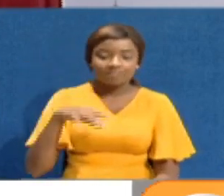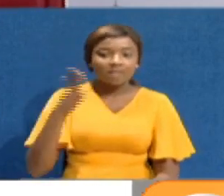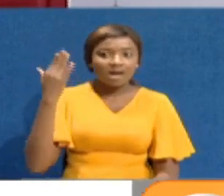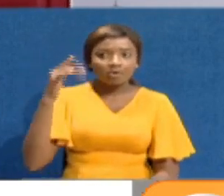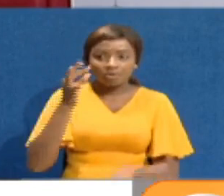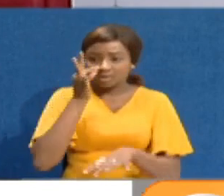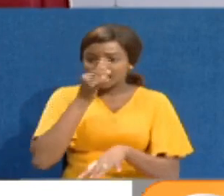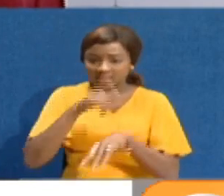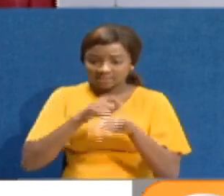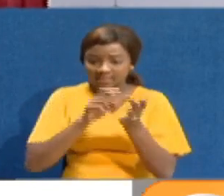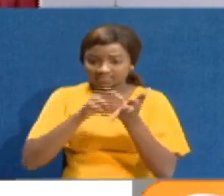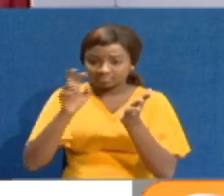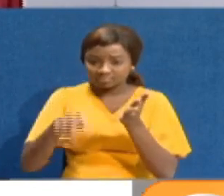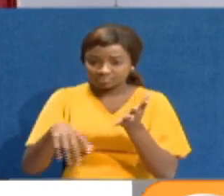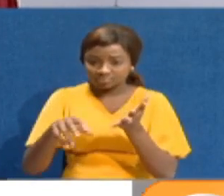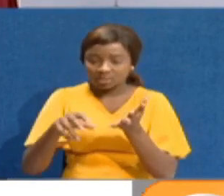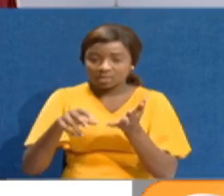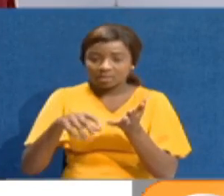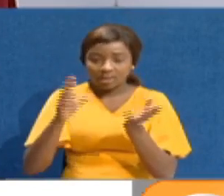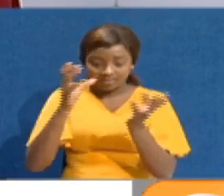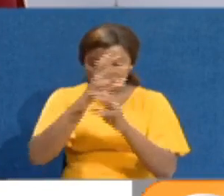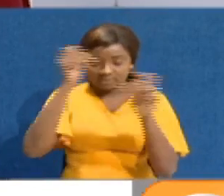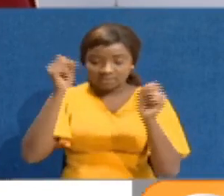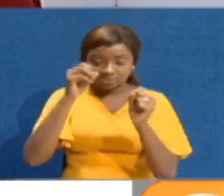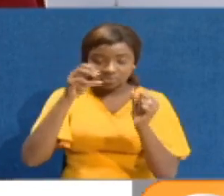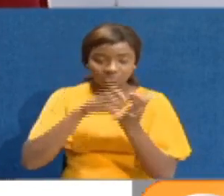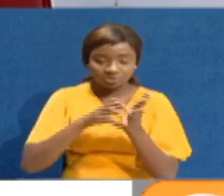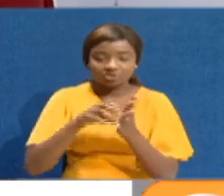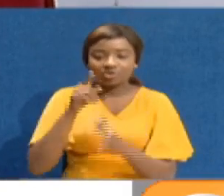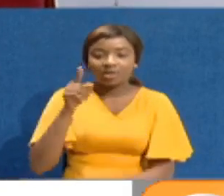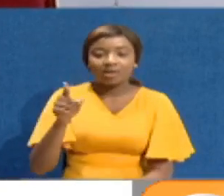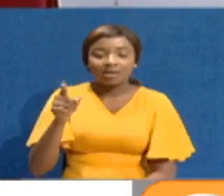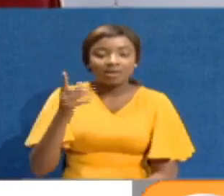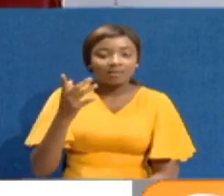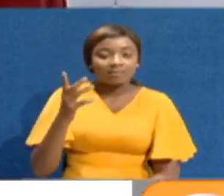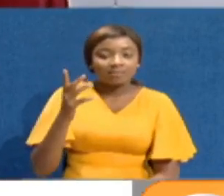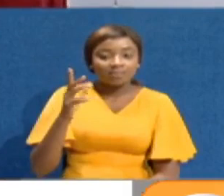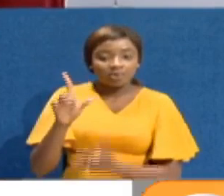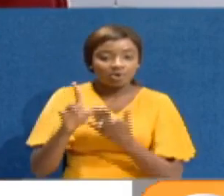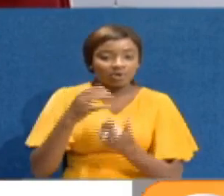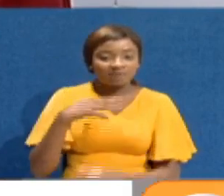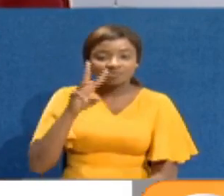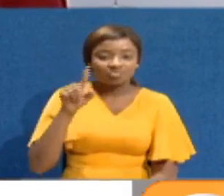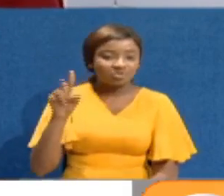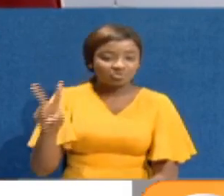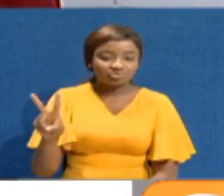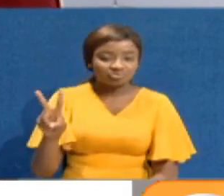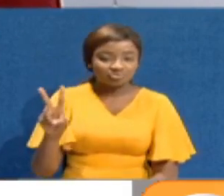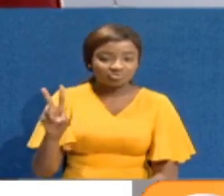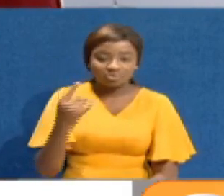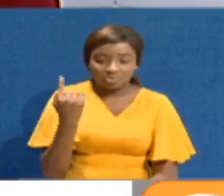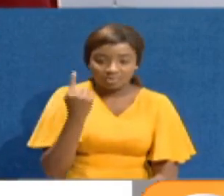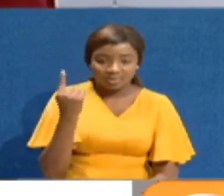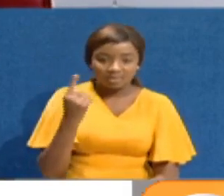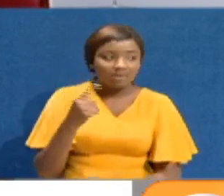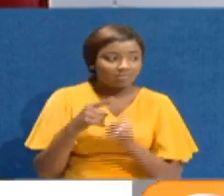when he left office. Now, of course, one of the things you want to ask yourselves then is, why do we need this